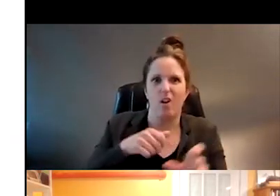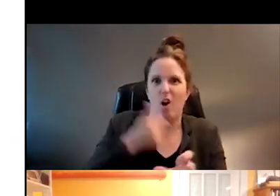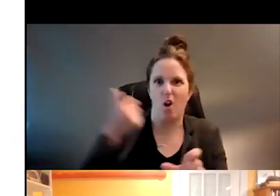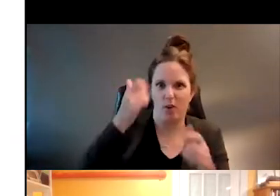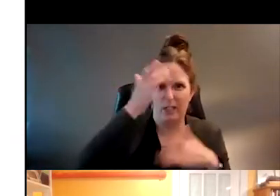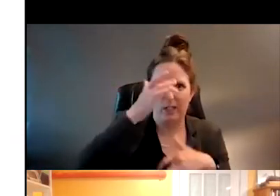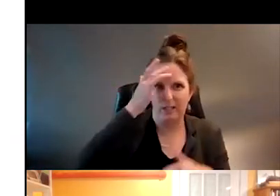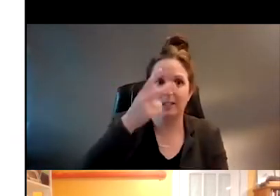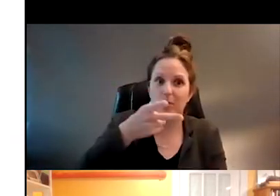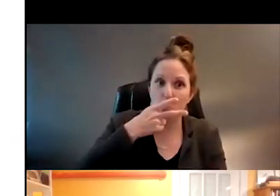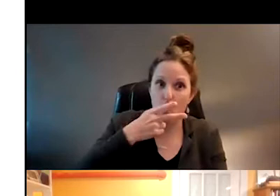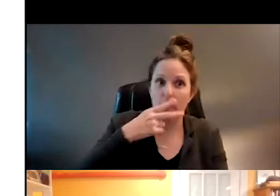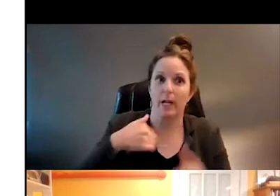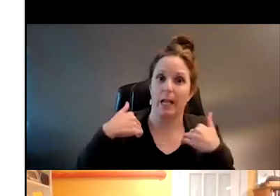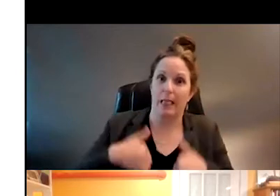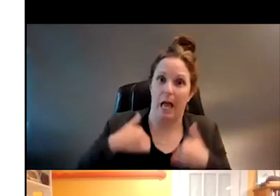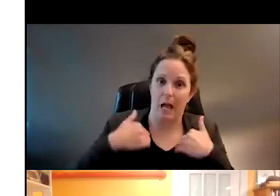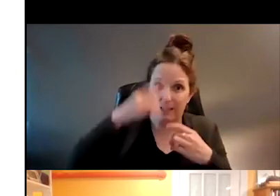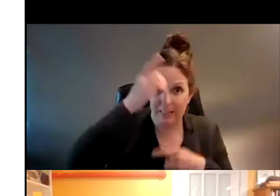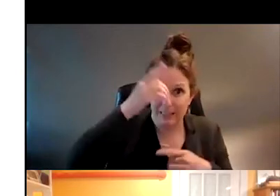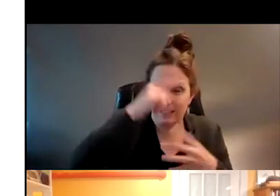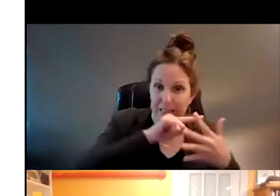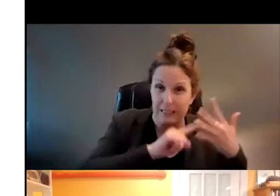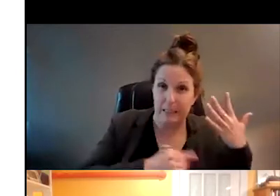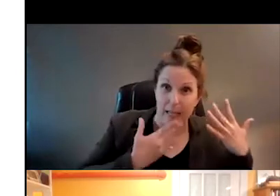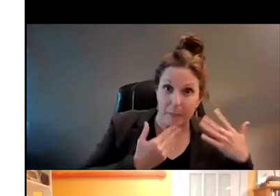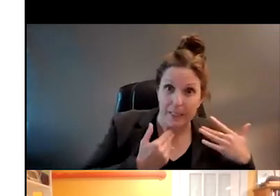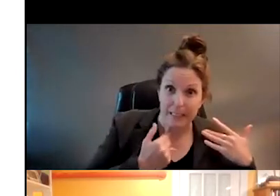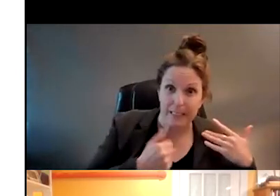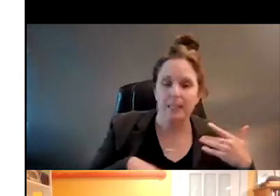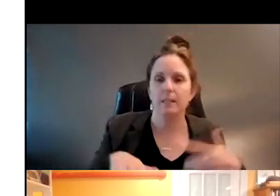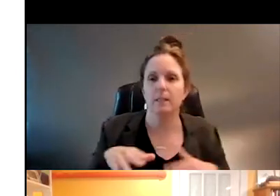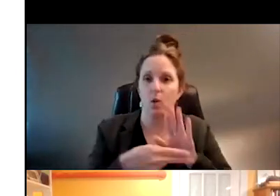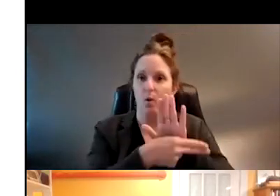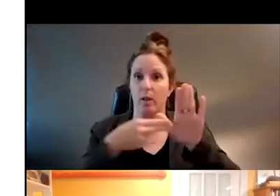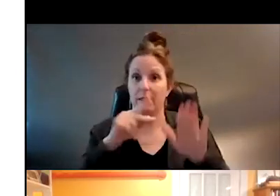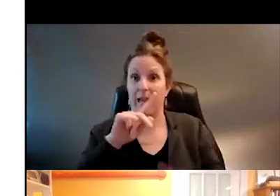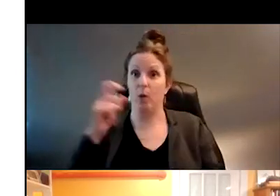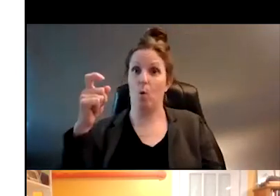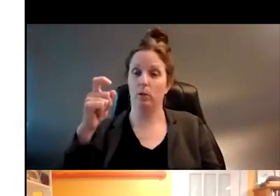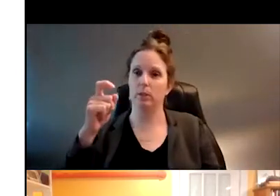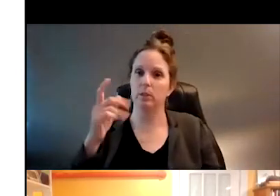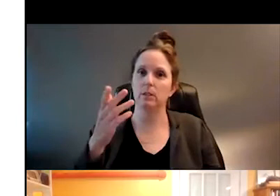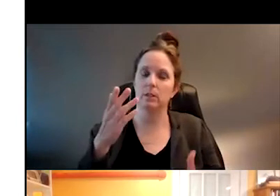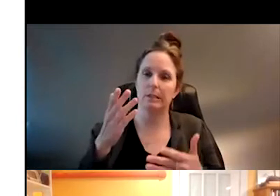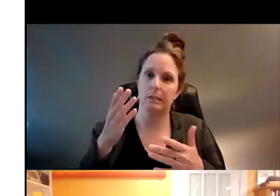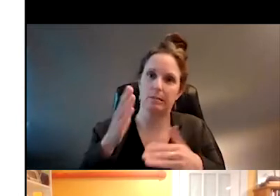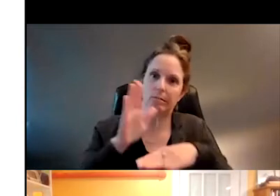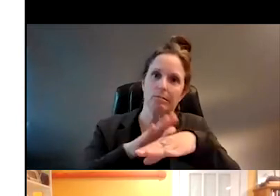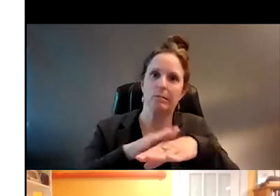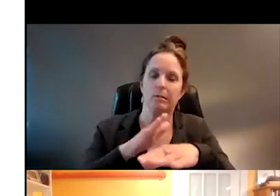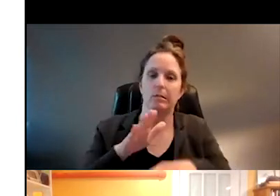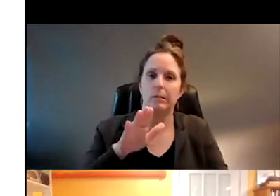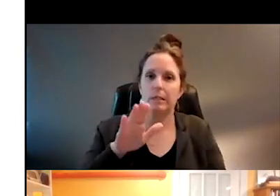examples. So I think in the end, the diagnosis of schizophrenia really just flags people as having other causes